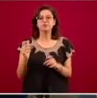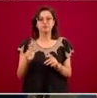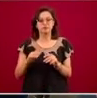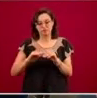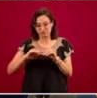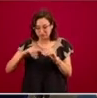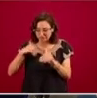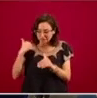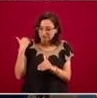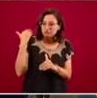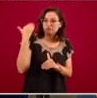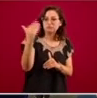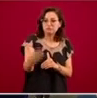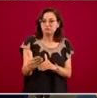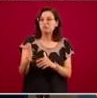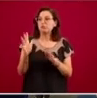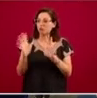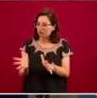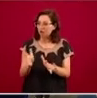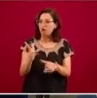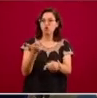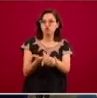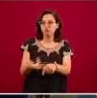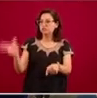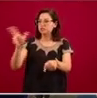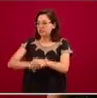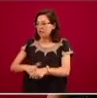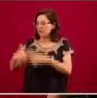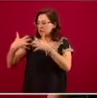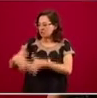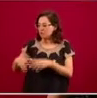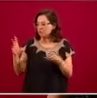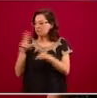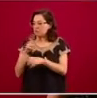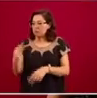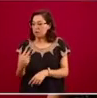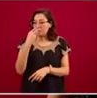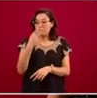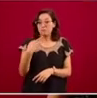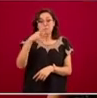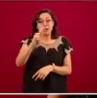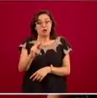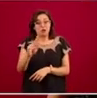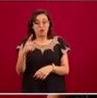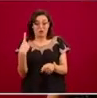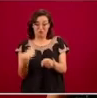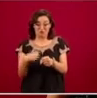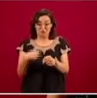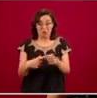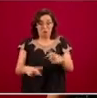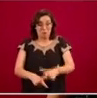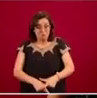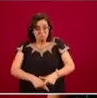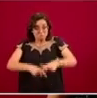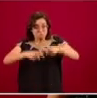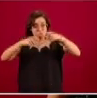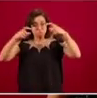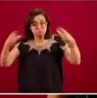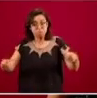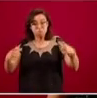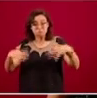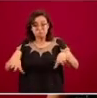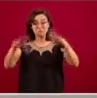So, yes, if we all do our fair share and we all collaborate, yes, we will